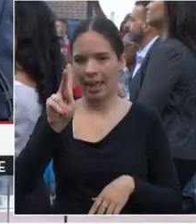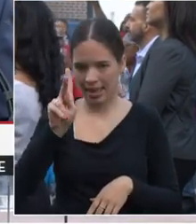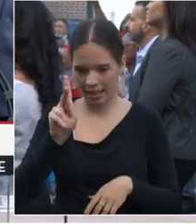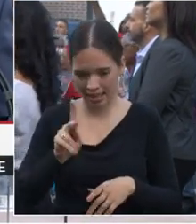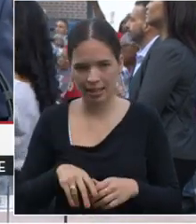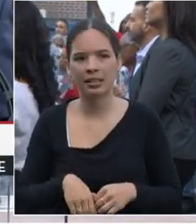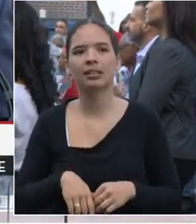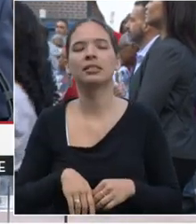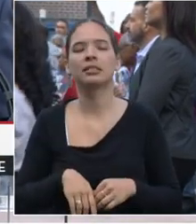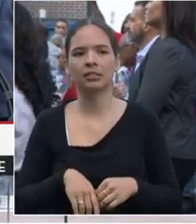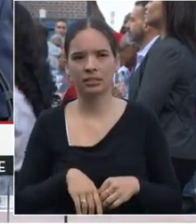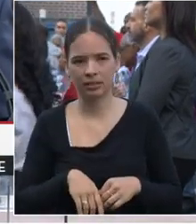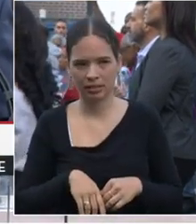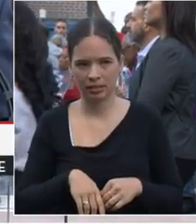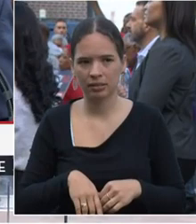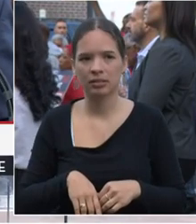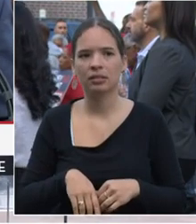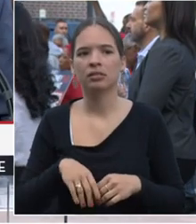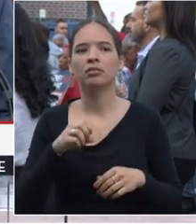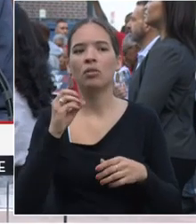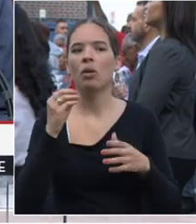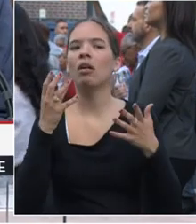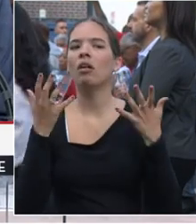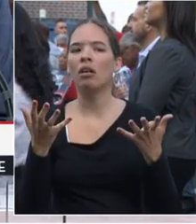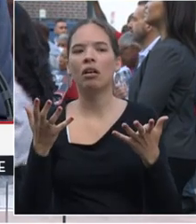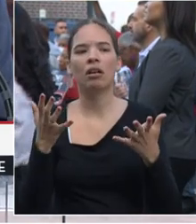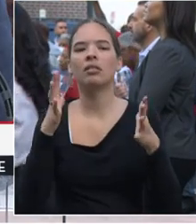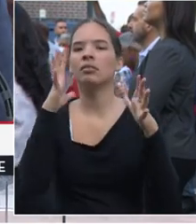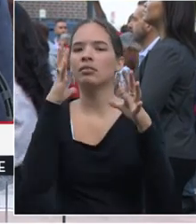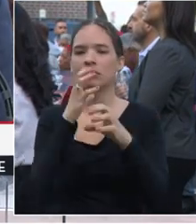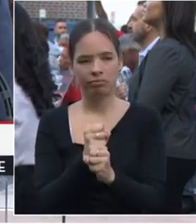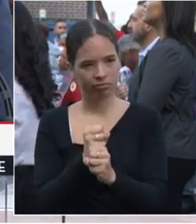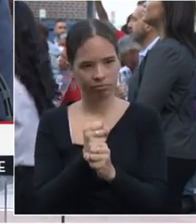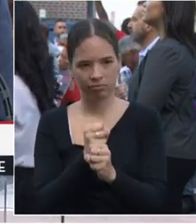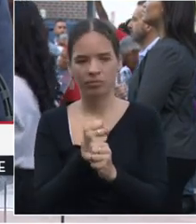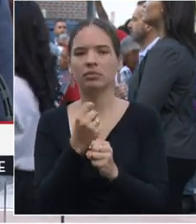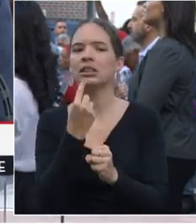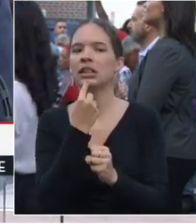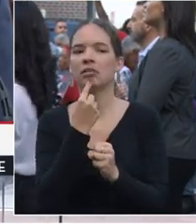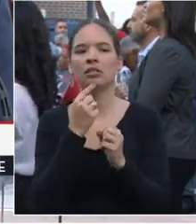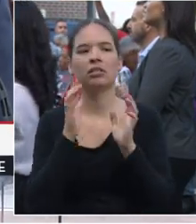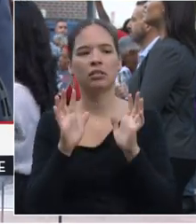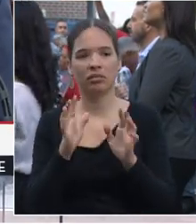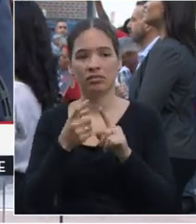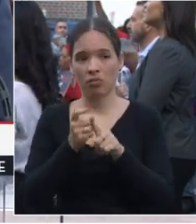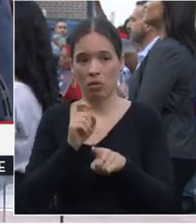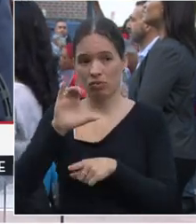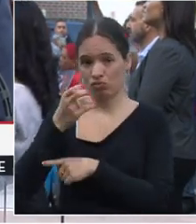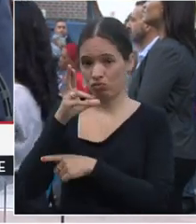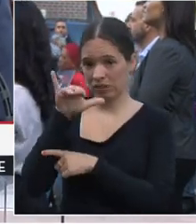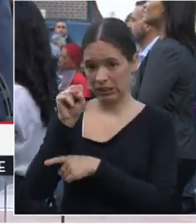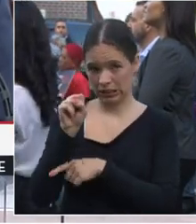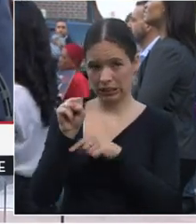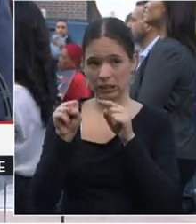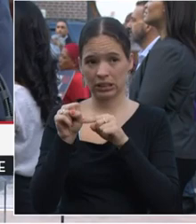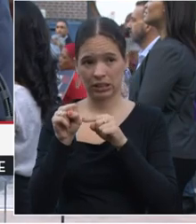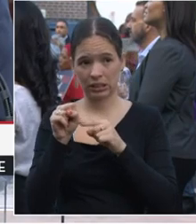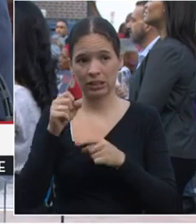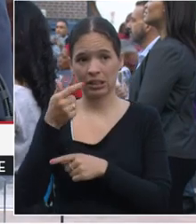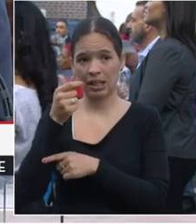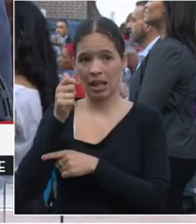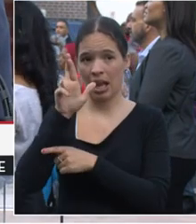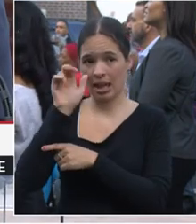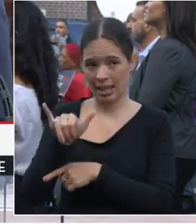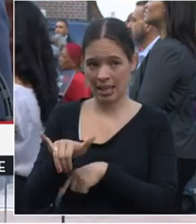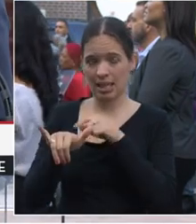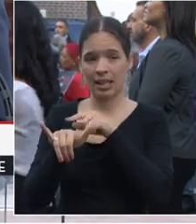town. With that, I just want to say on behalf of Chris Smith, Gary Rappaport, W.C. Smith,